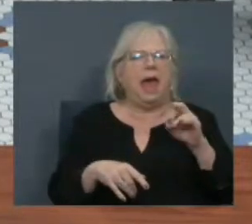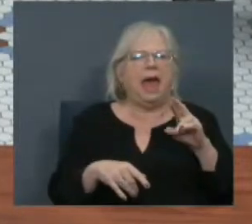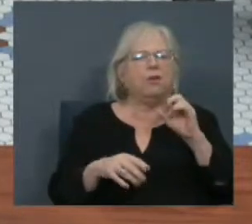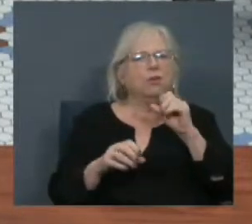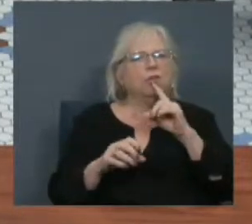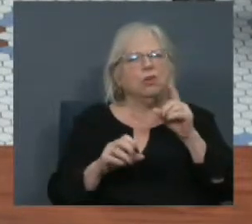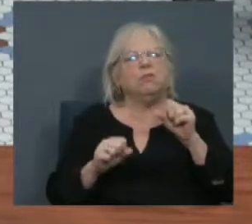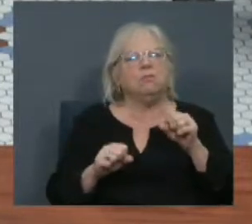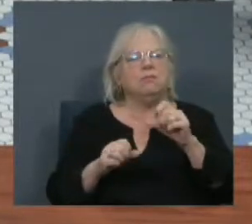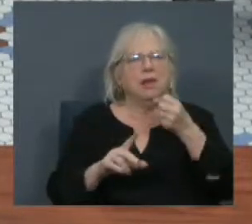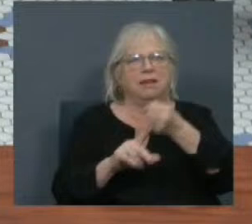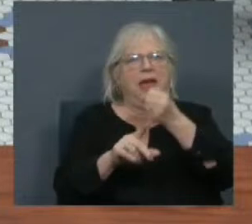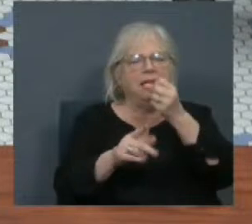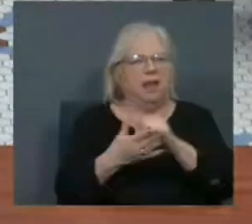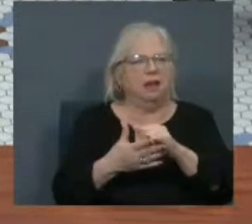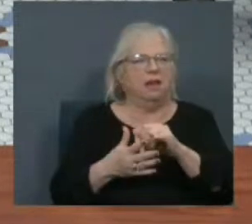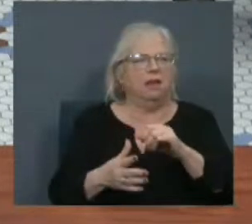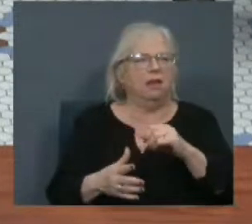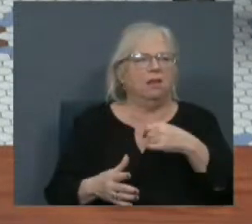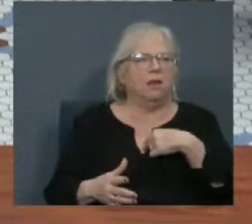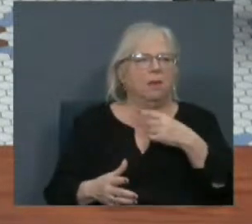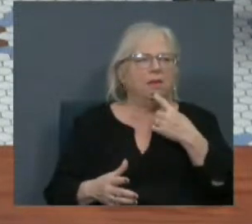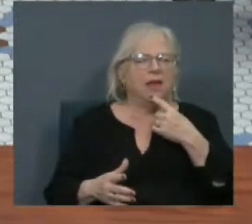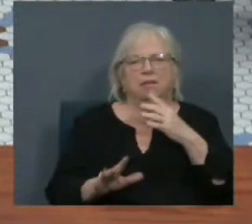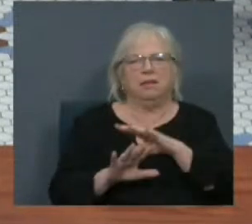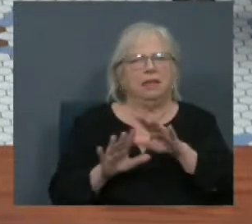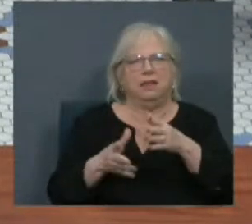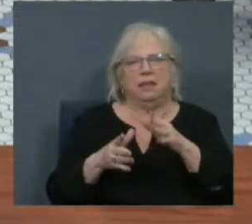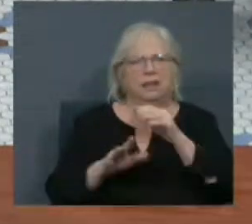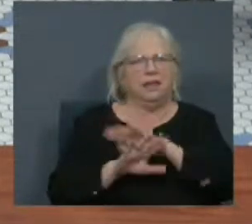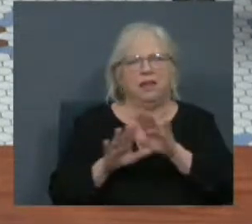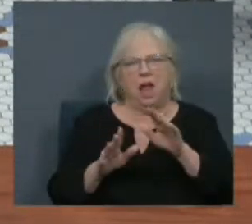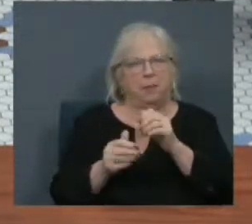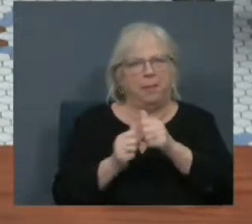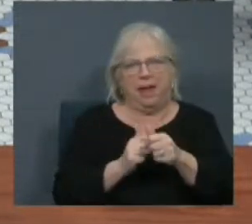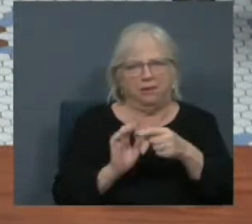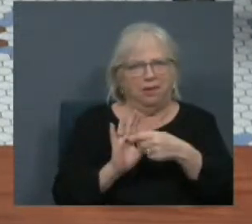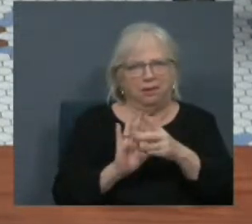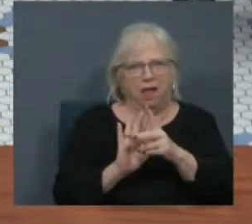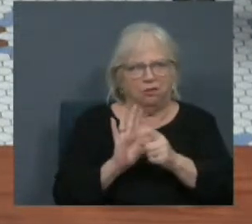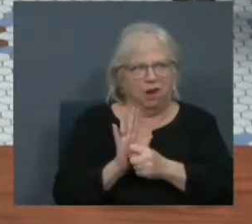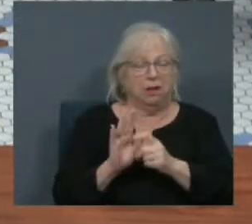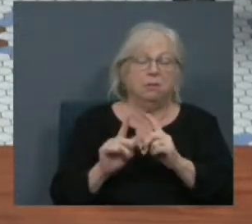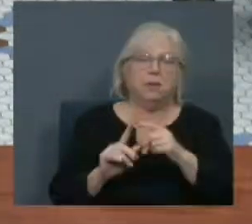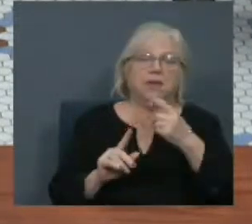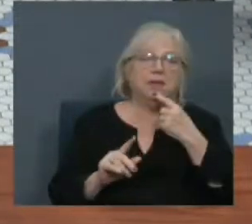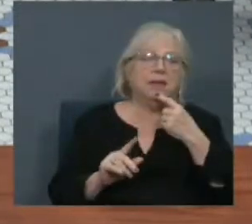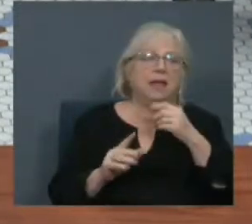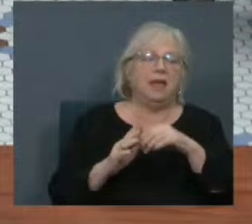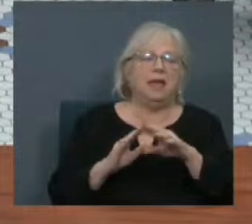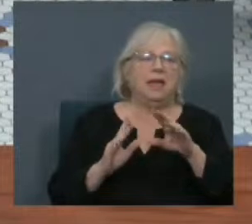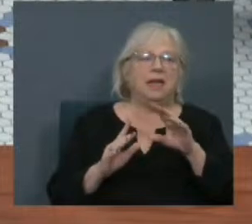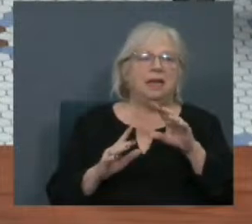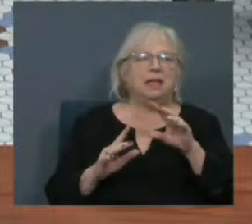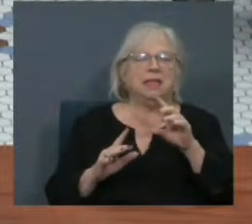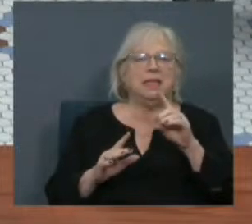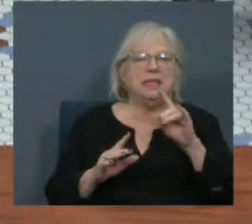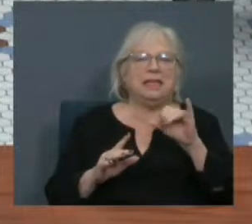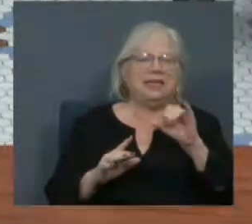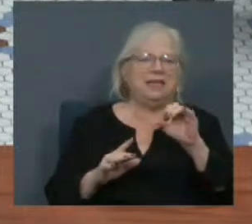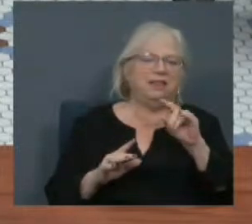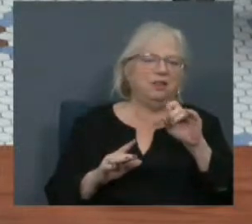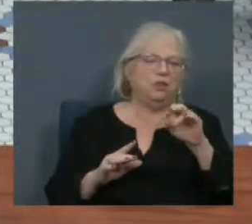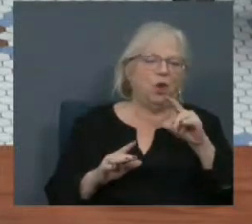myself in a hacker's shoes. Let's say this passes. Let's not pass it, please. But let's say in a dystopian world, next